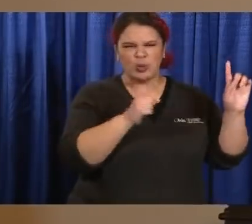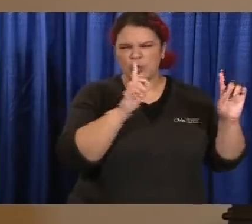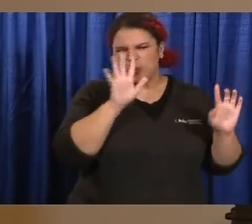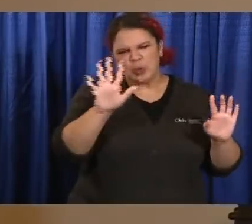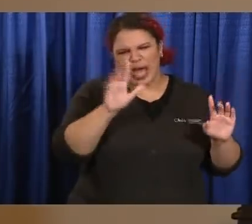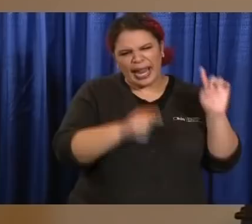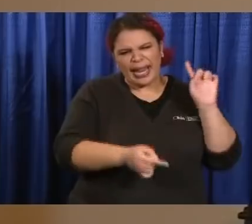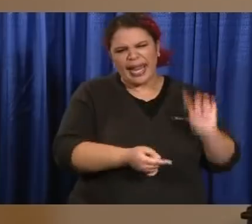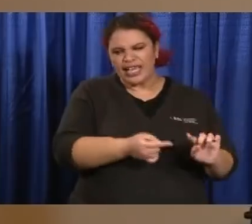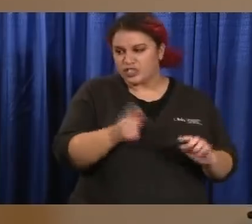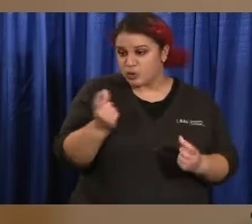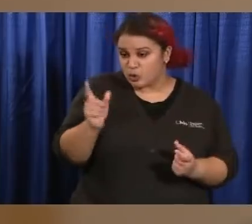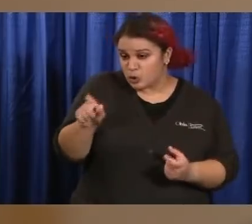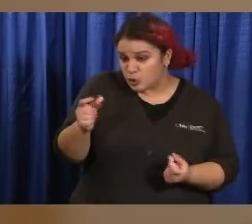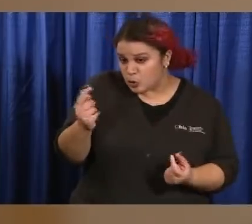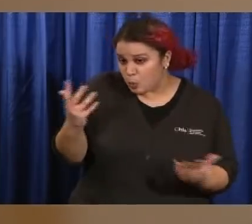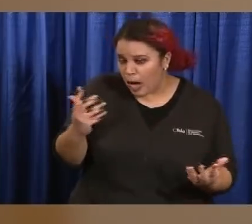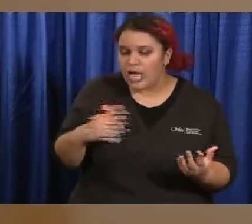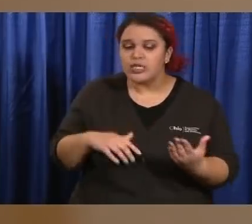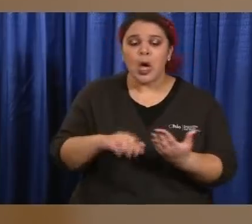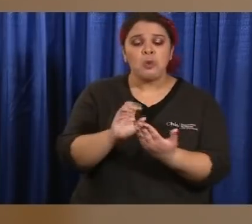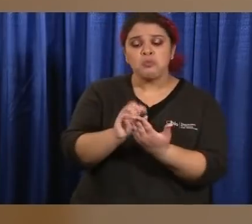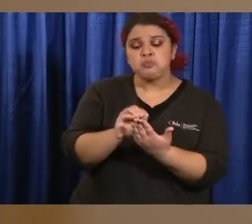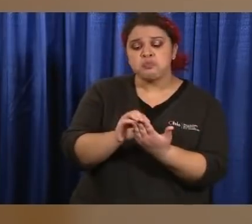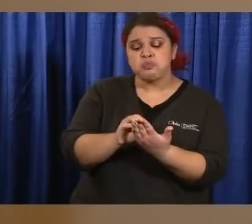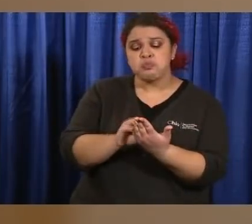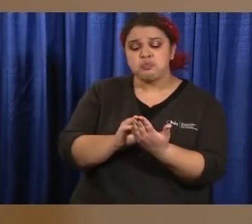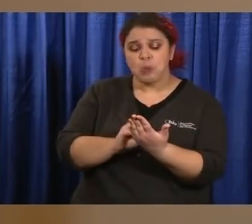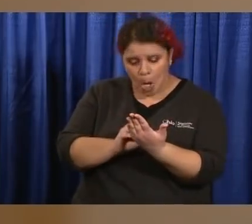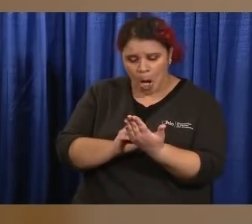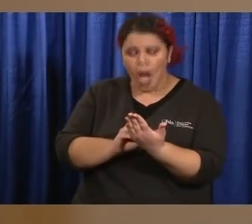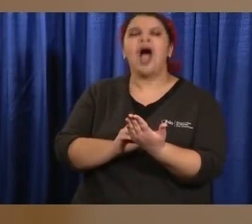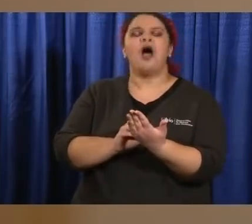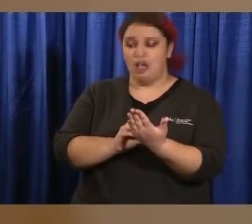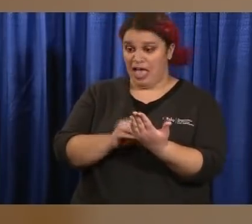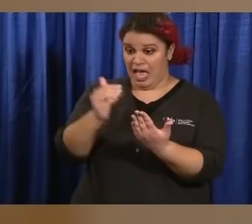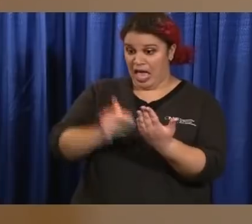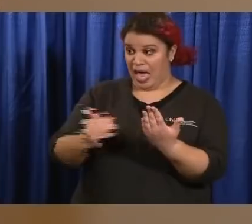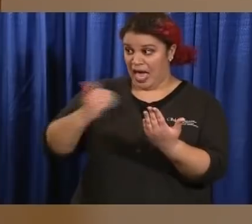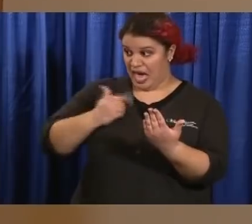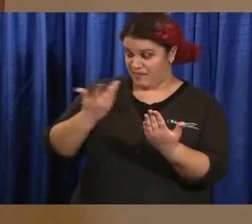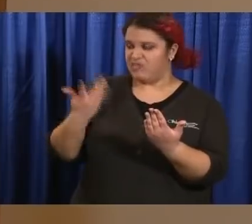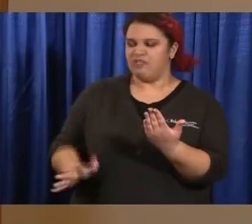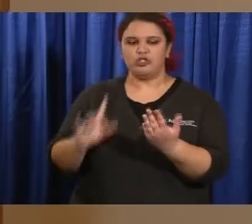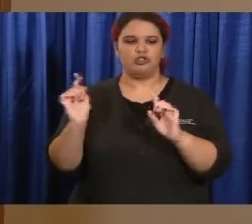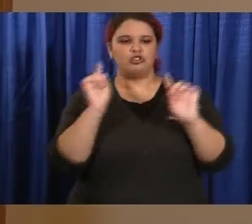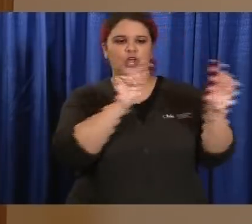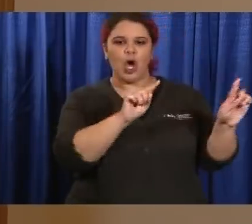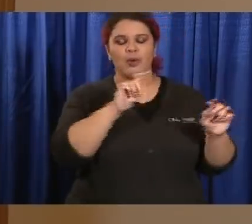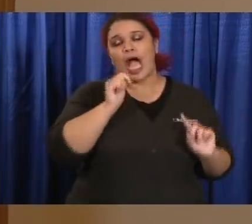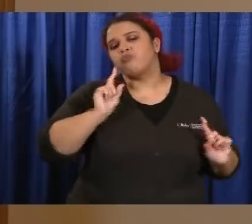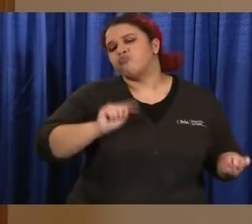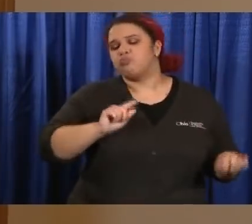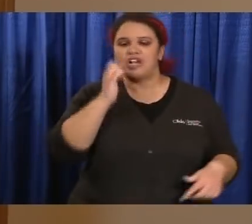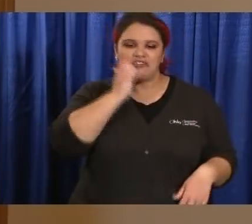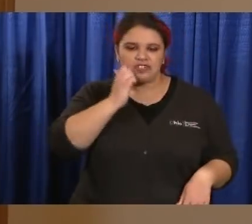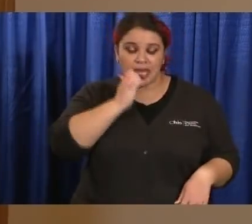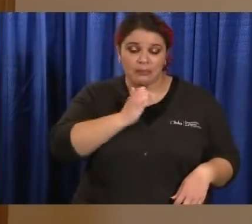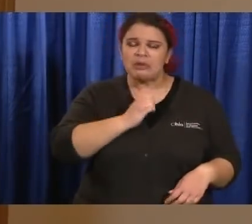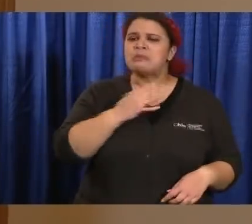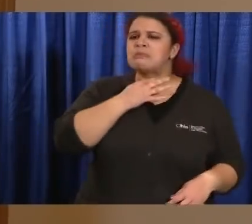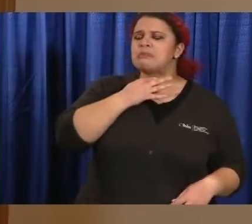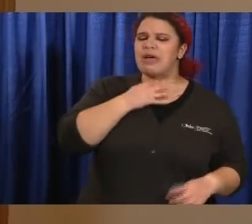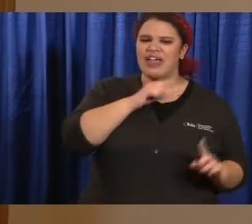for carry-out, people who are maybe wanting to go to a restaurant to pick up food? And what are some of the do's and don'ts that people should really keep in mind as they do go